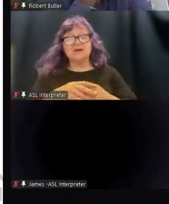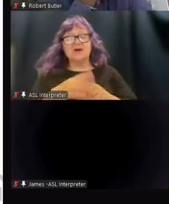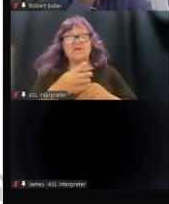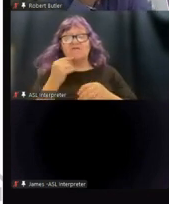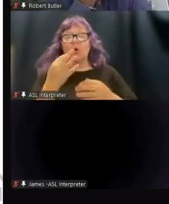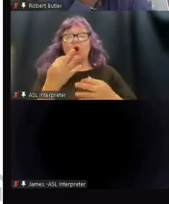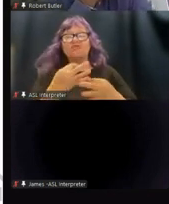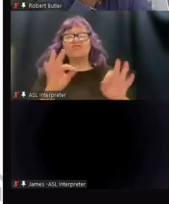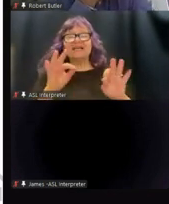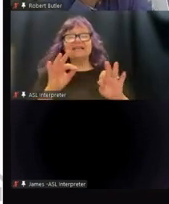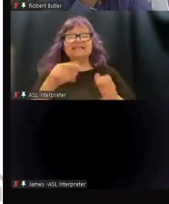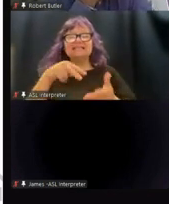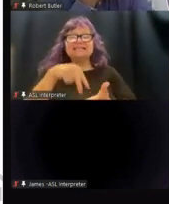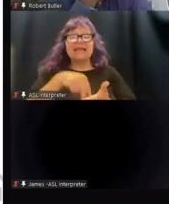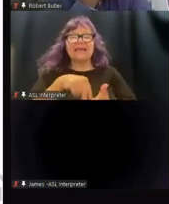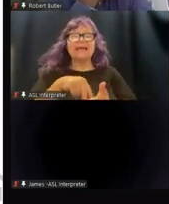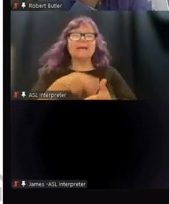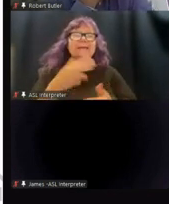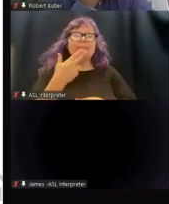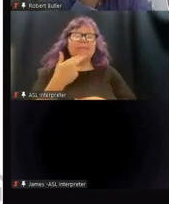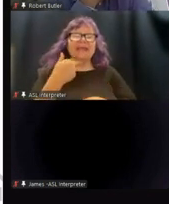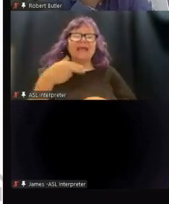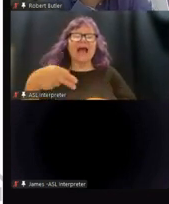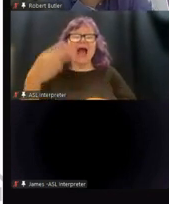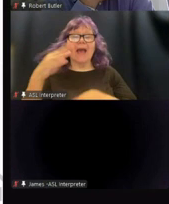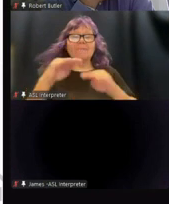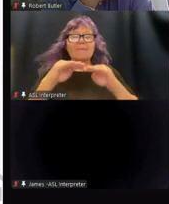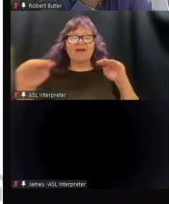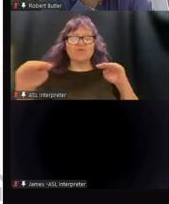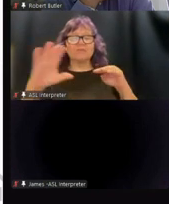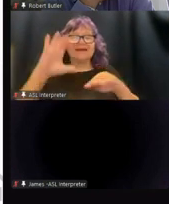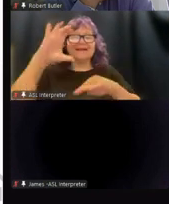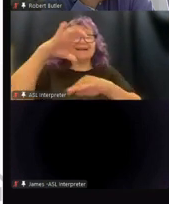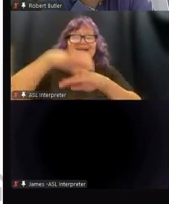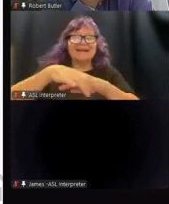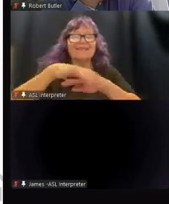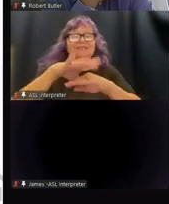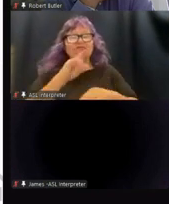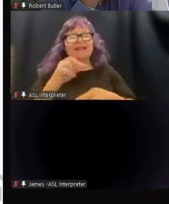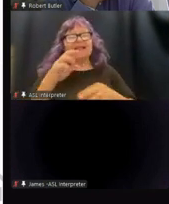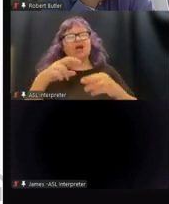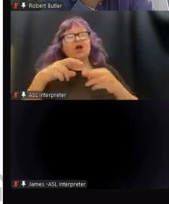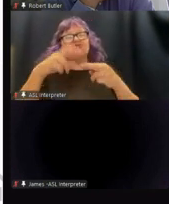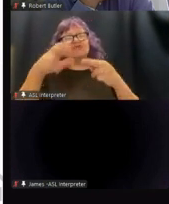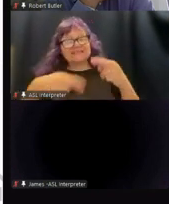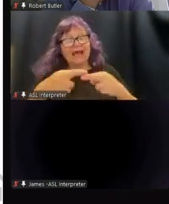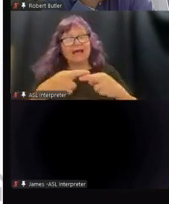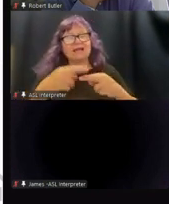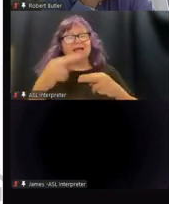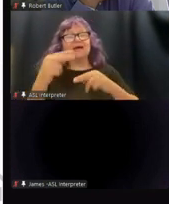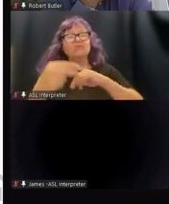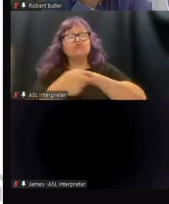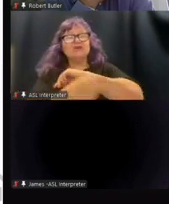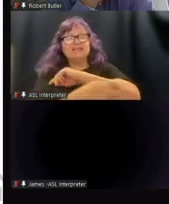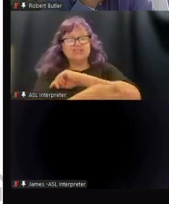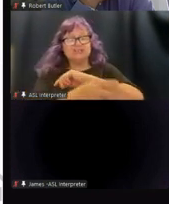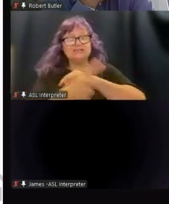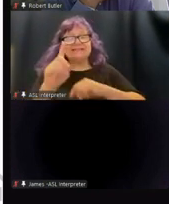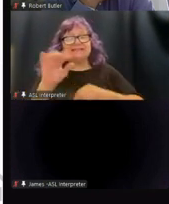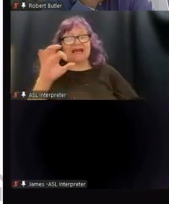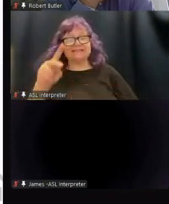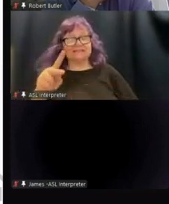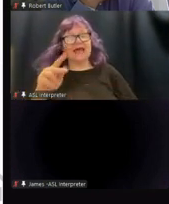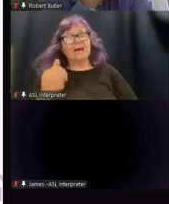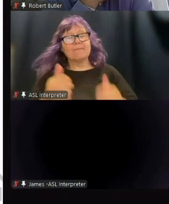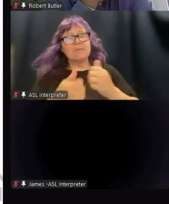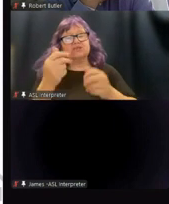highs that essentially are recycled bridge decks at most locations that sit